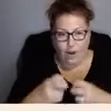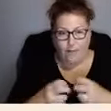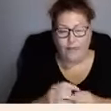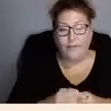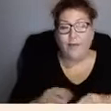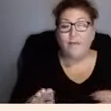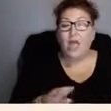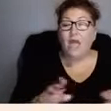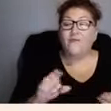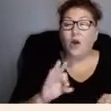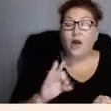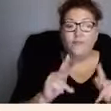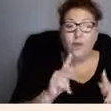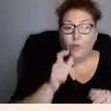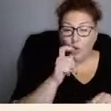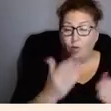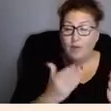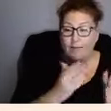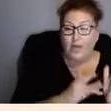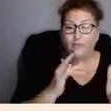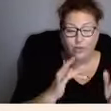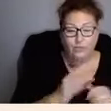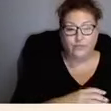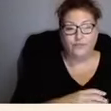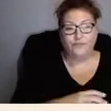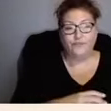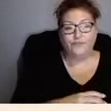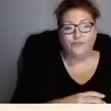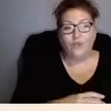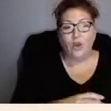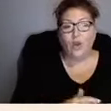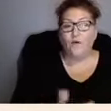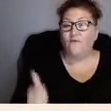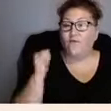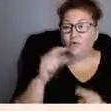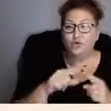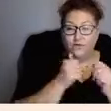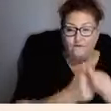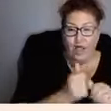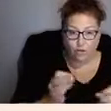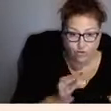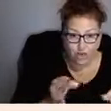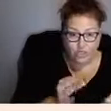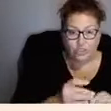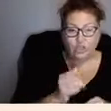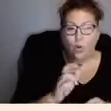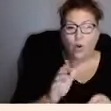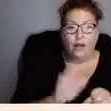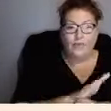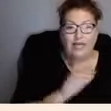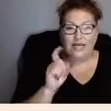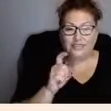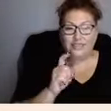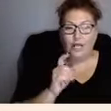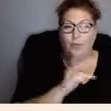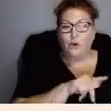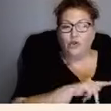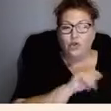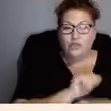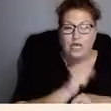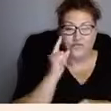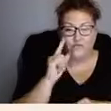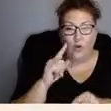who may be abusers, refusal to follow directions or complete necessary personal tasks for the dependent